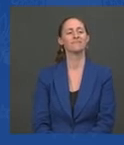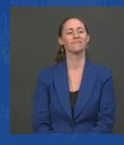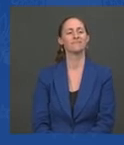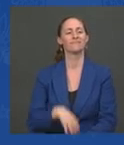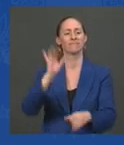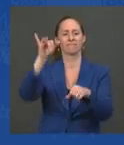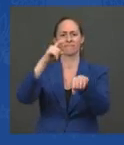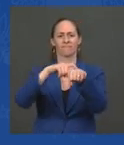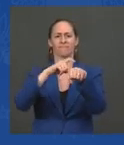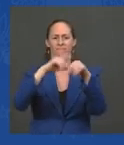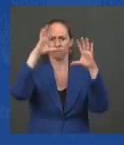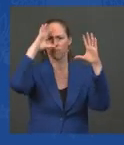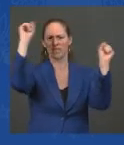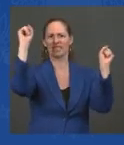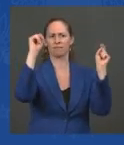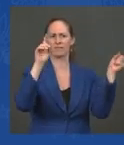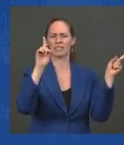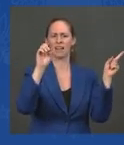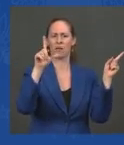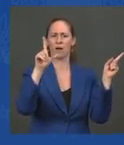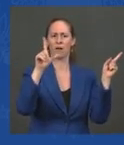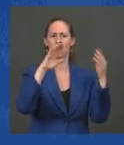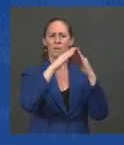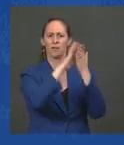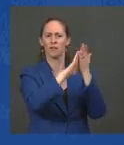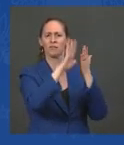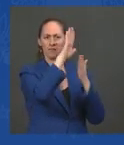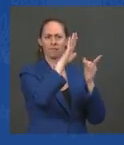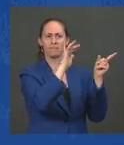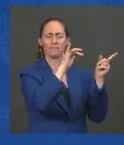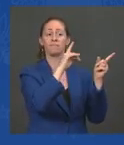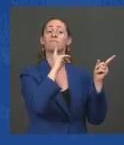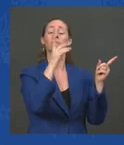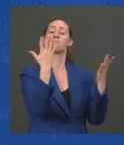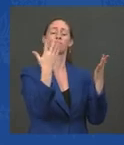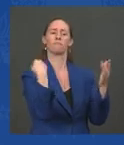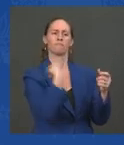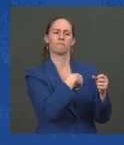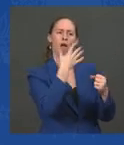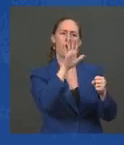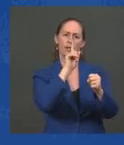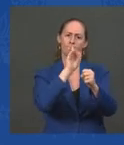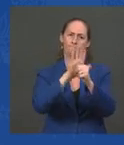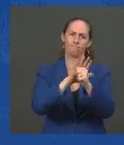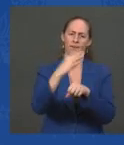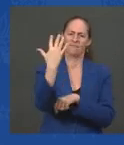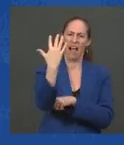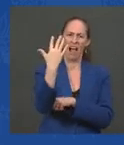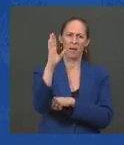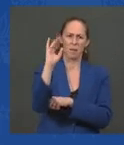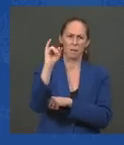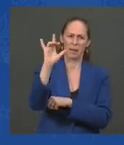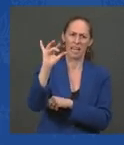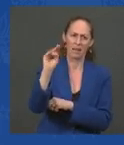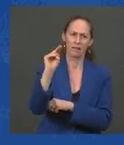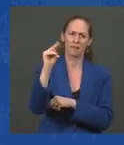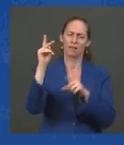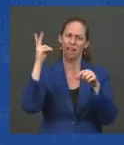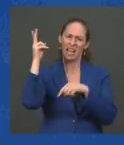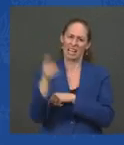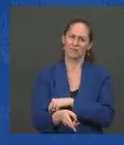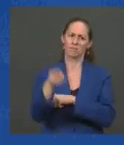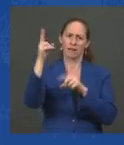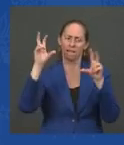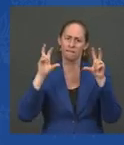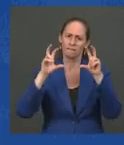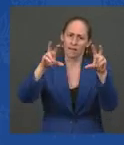this, we're committed to nearly $5 billion this year in historic investments with more historically black